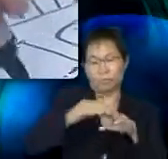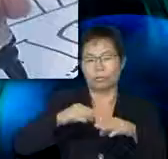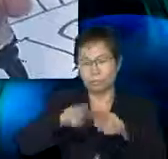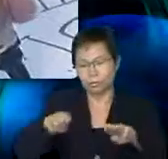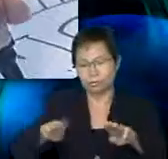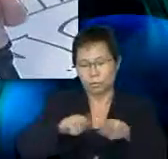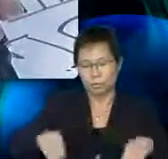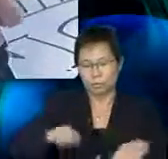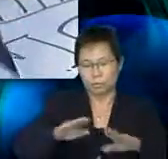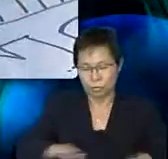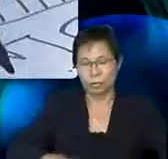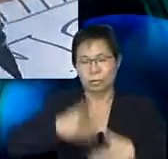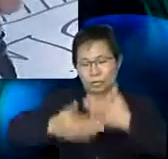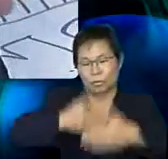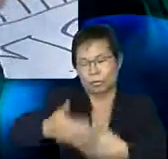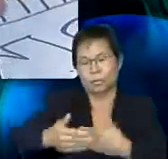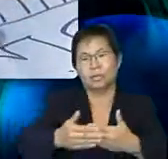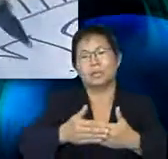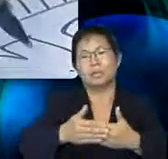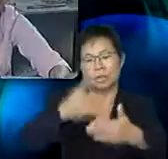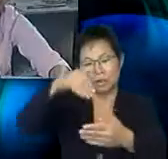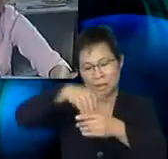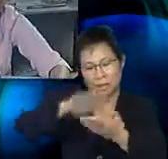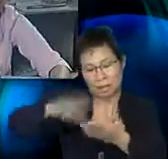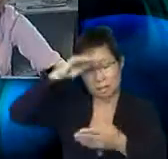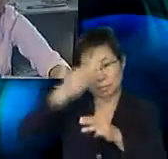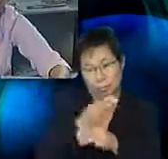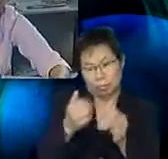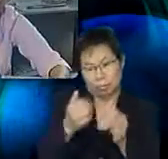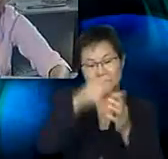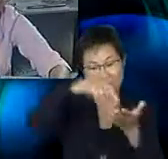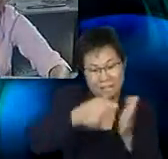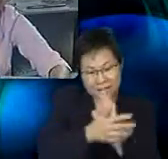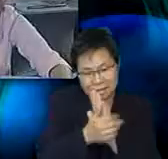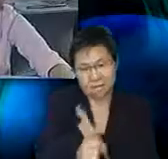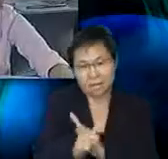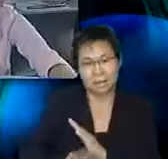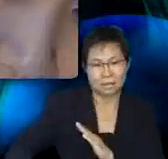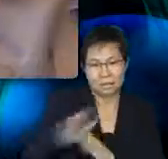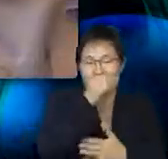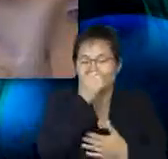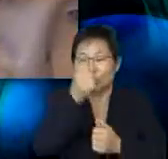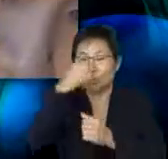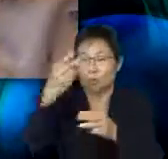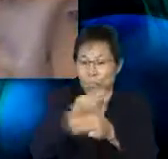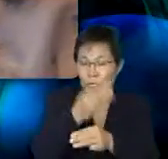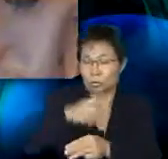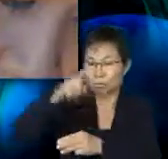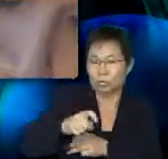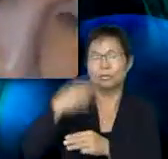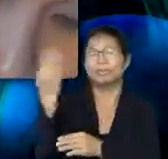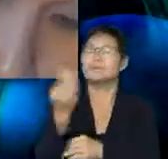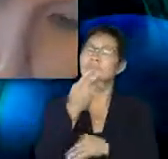further in learning mathematics. With these skills, their interest for mathematics should